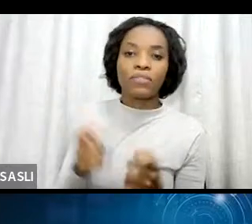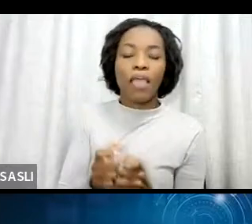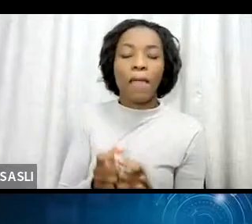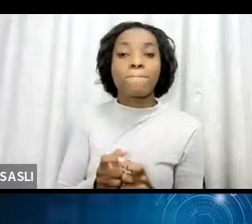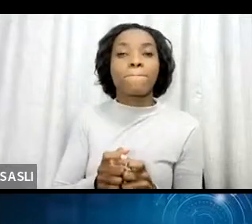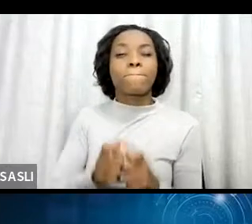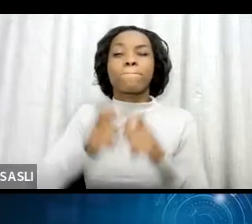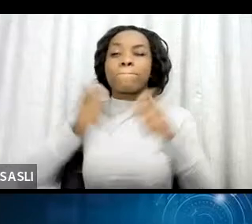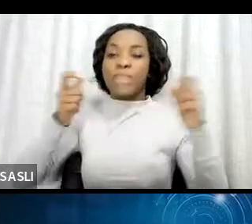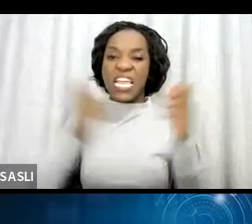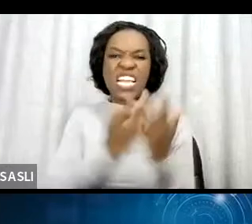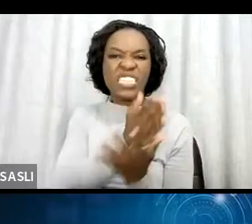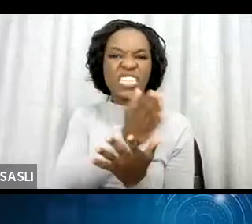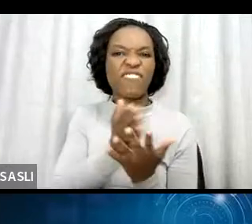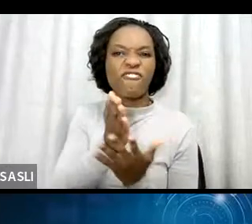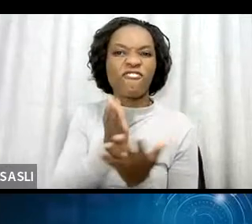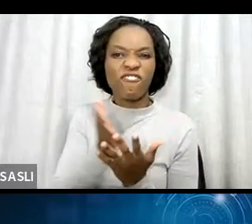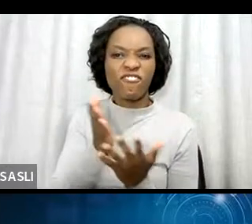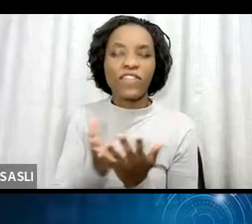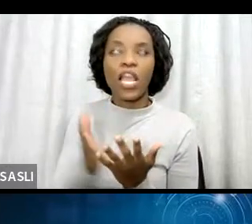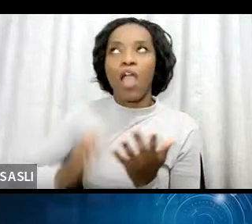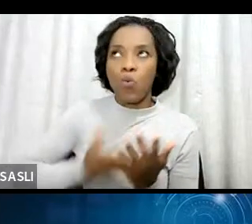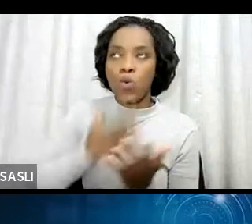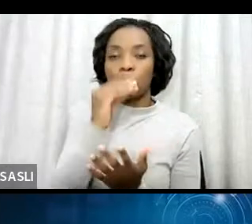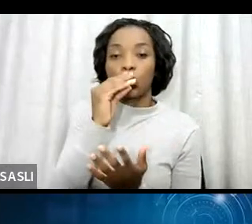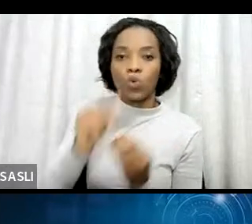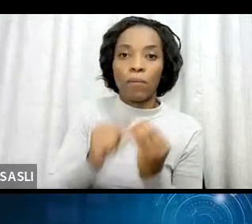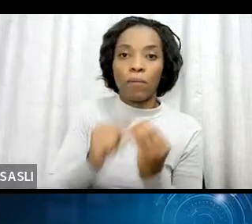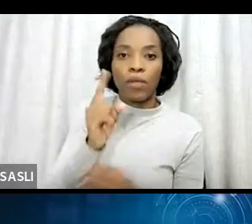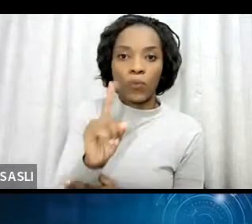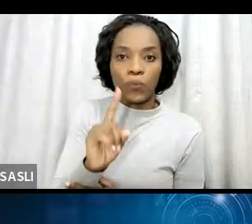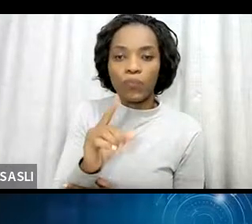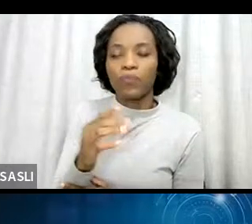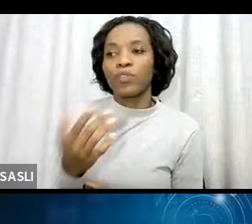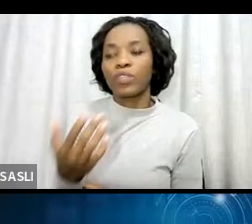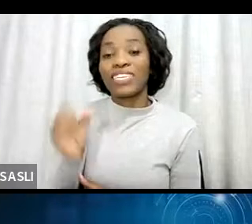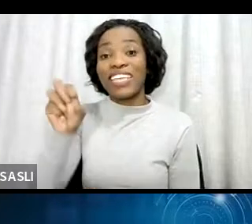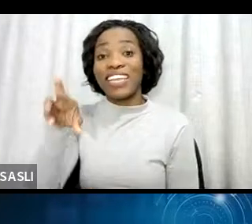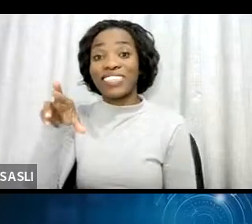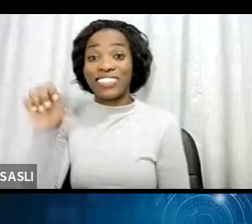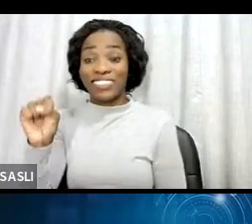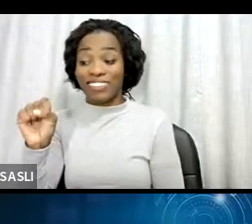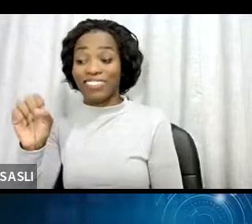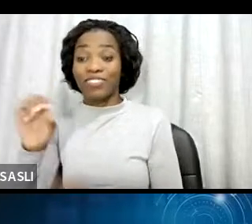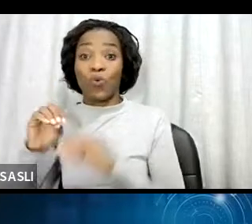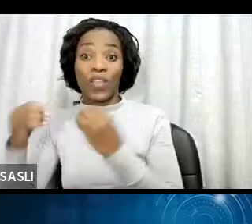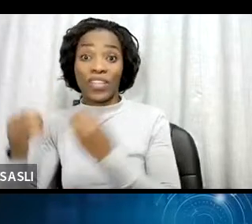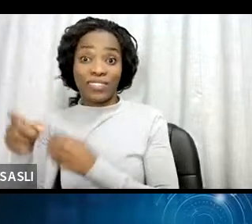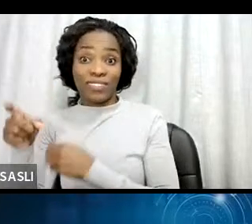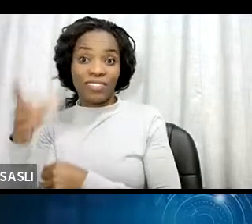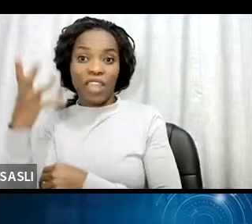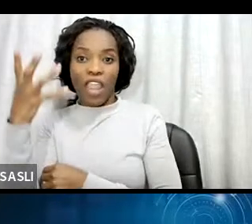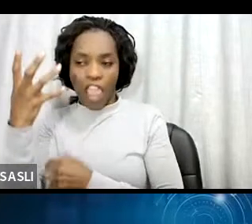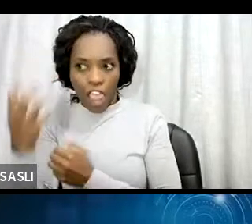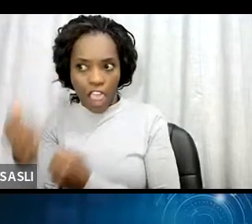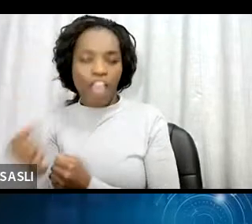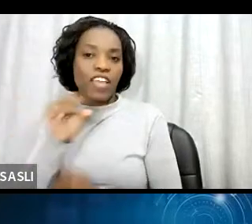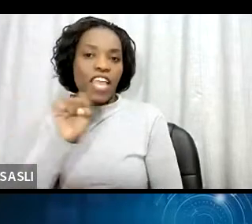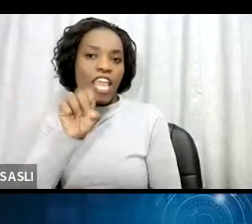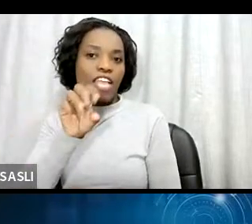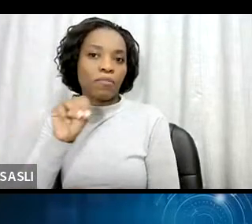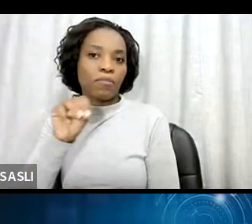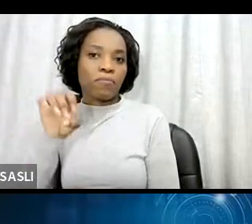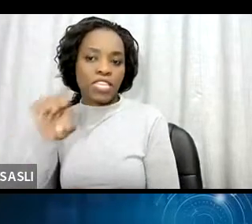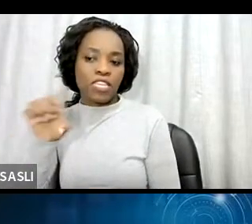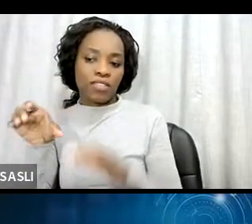incentives that I want to talk about this morning is that SARS as an organization have this small and medium micro